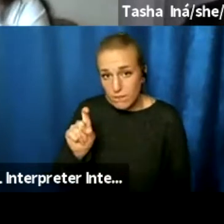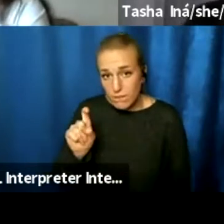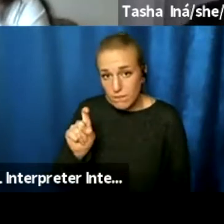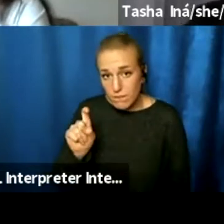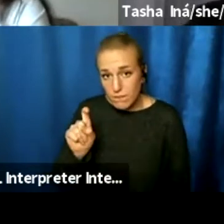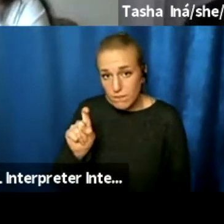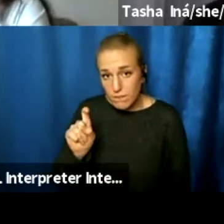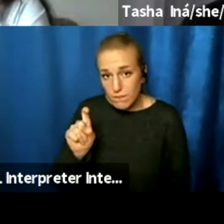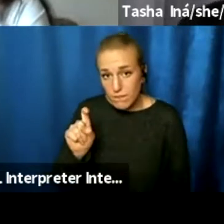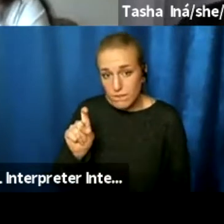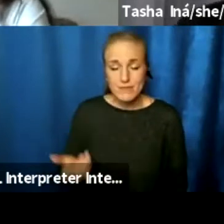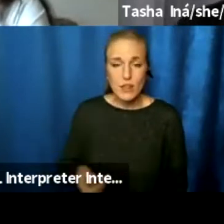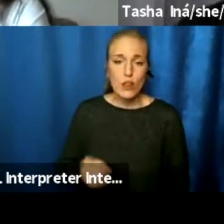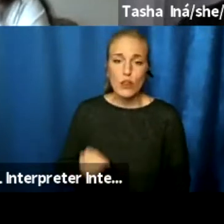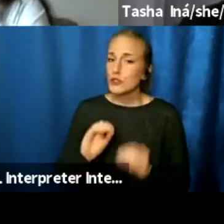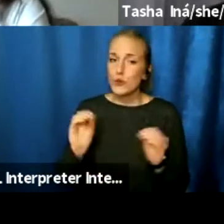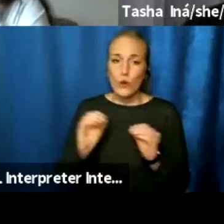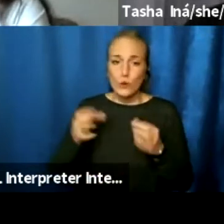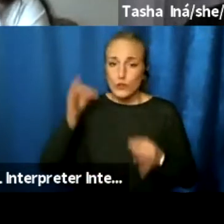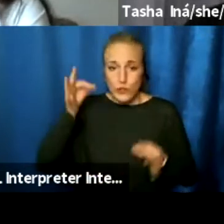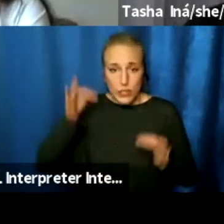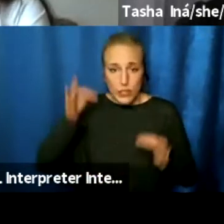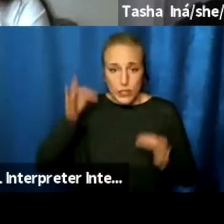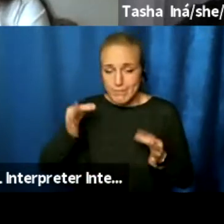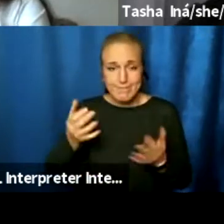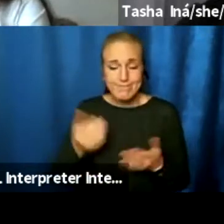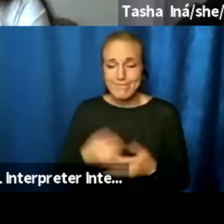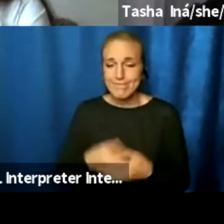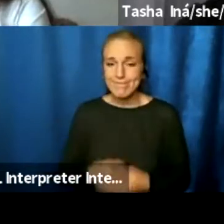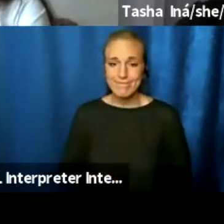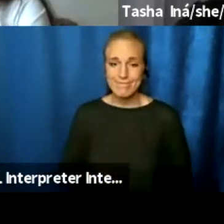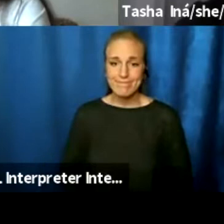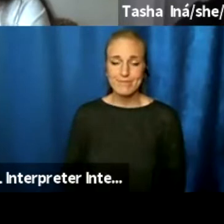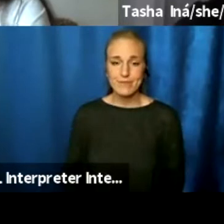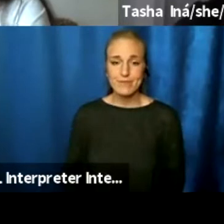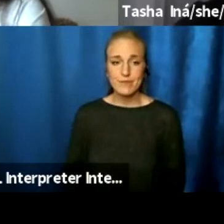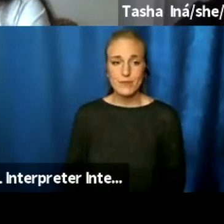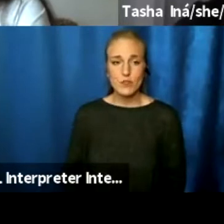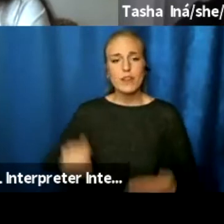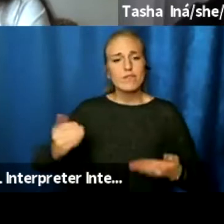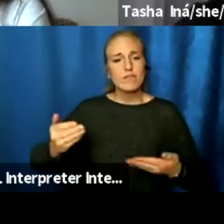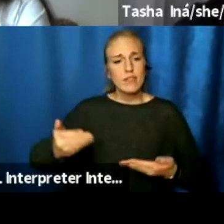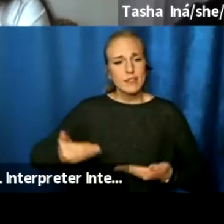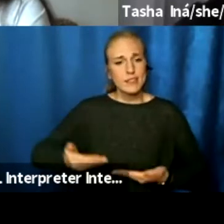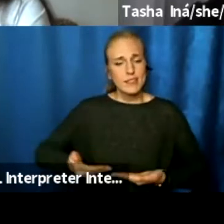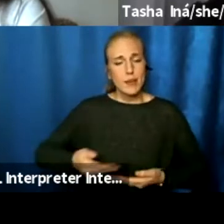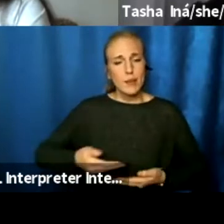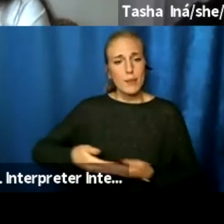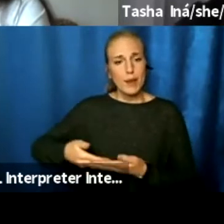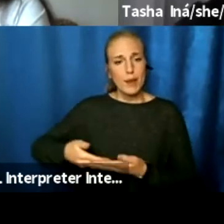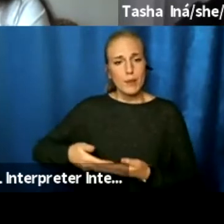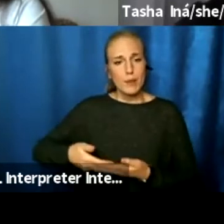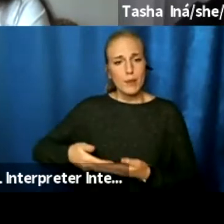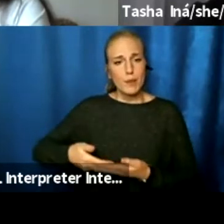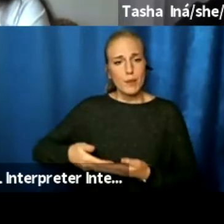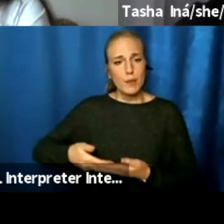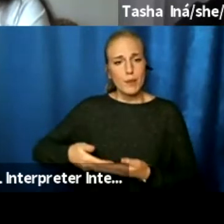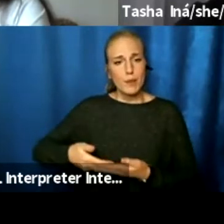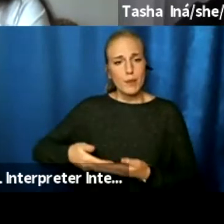There's no judgment. So I invite you to bring that baby into your heart space and just feel the warmth of